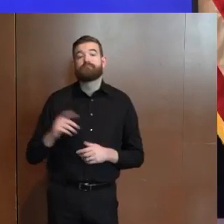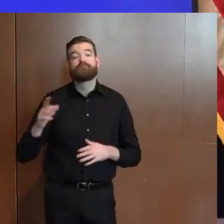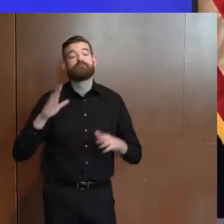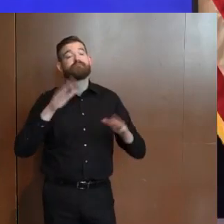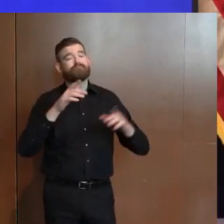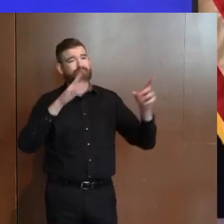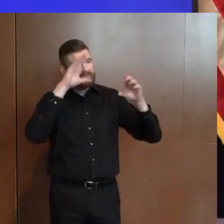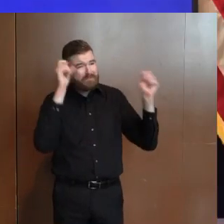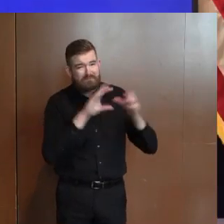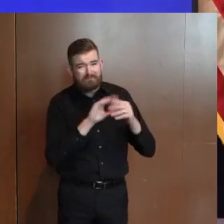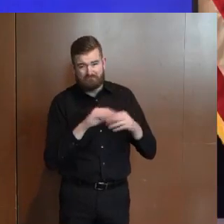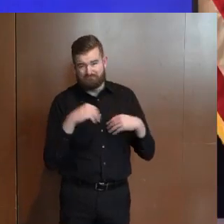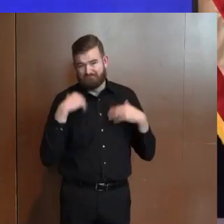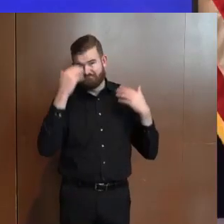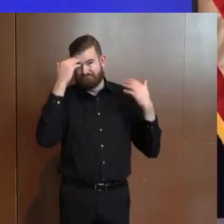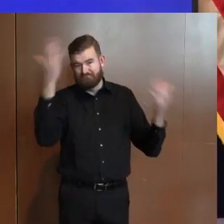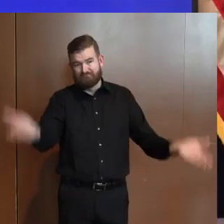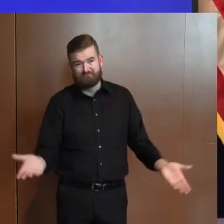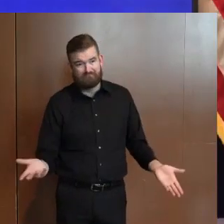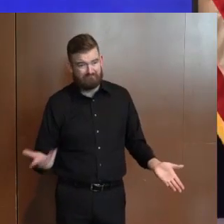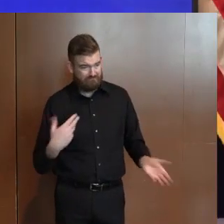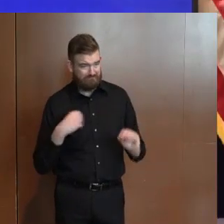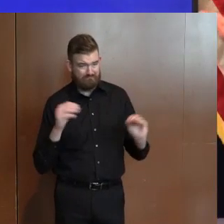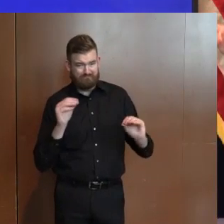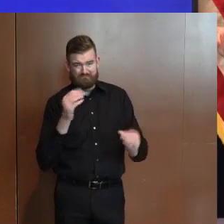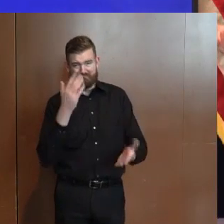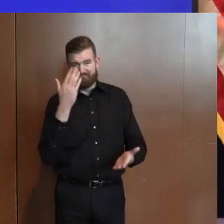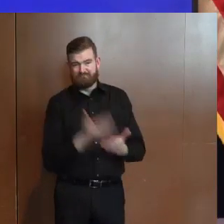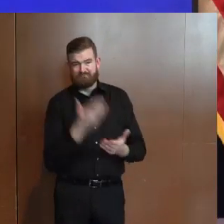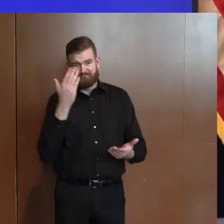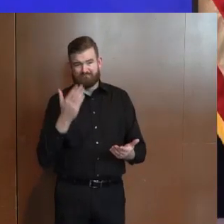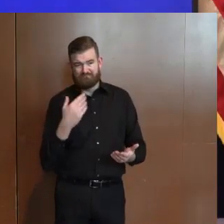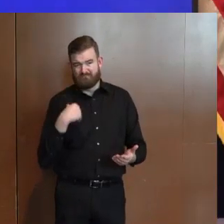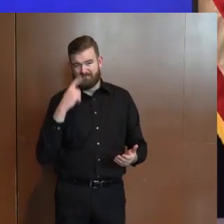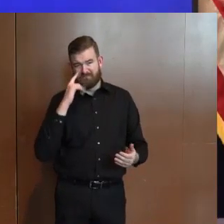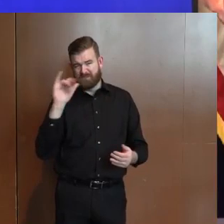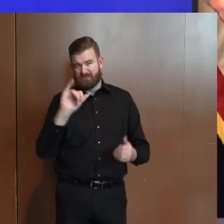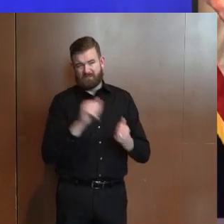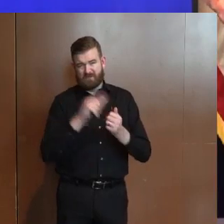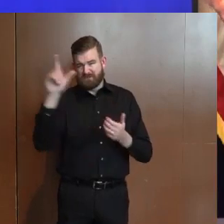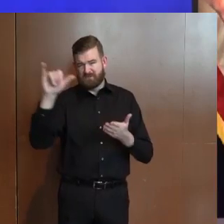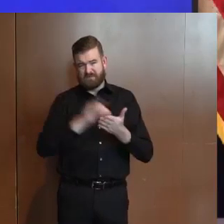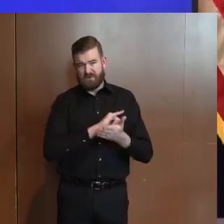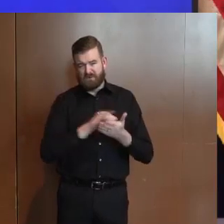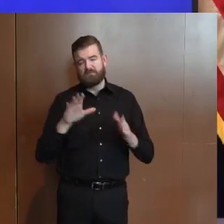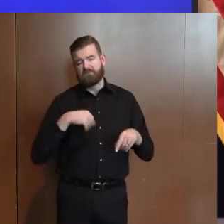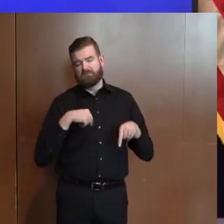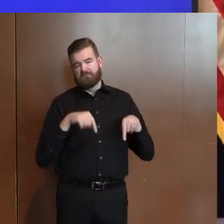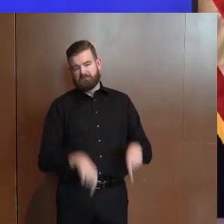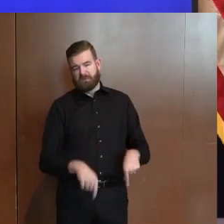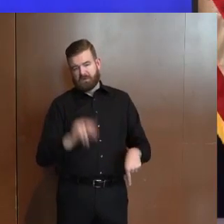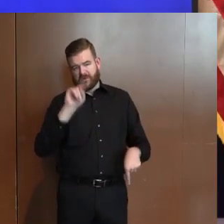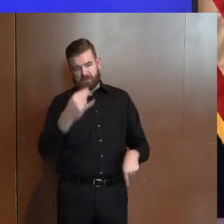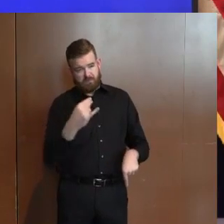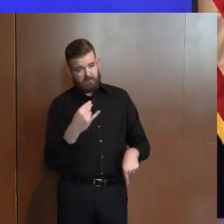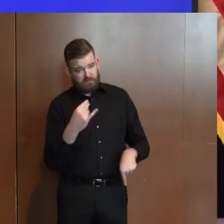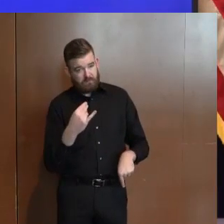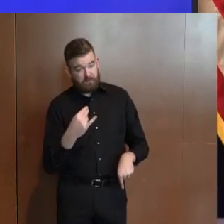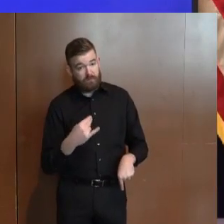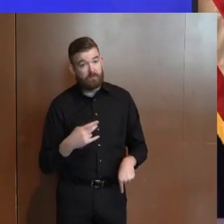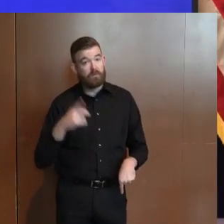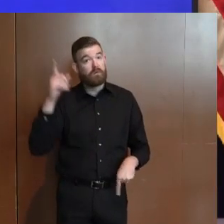that suggests, and I think the same is for New York. I'll speak for New Jersey, but I think in fairness, Governor Cuomo was right